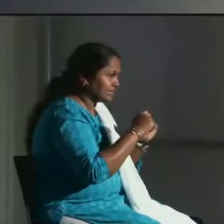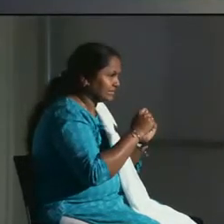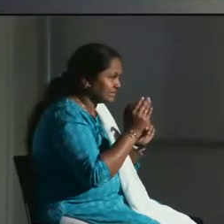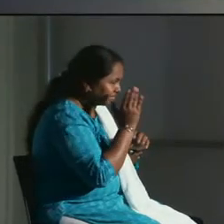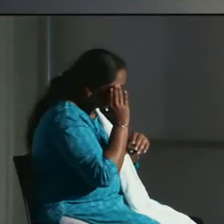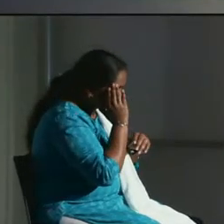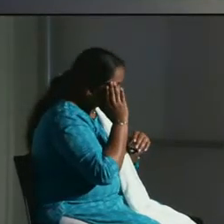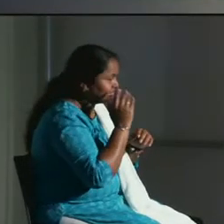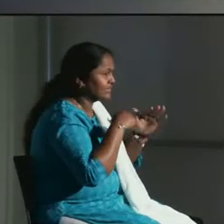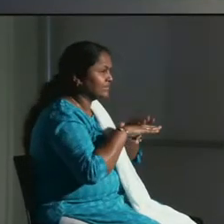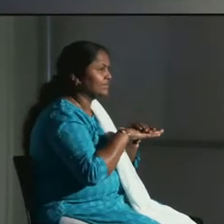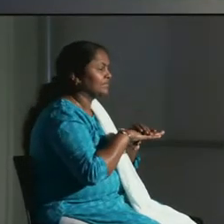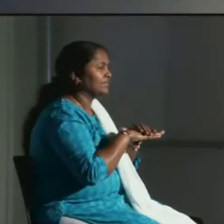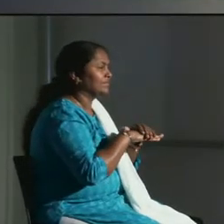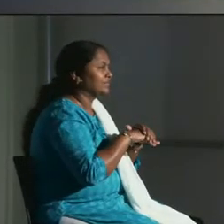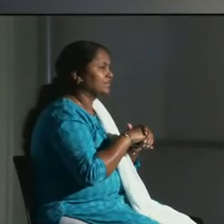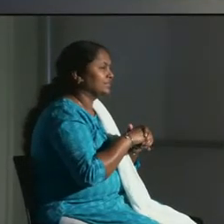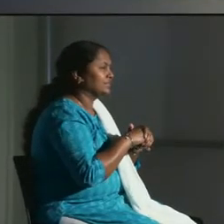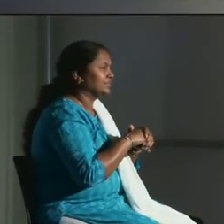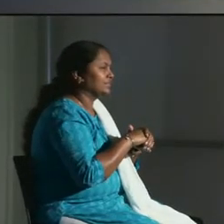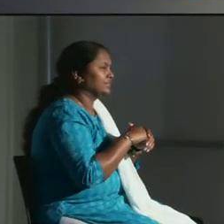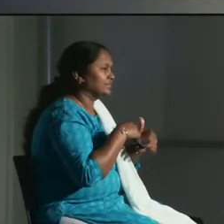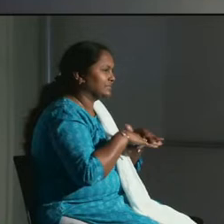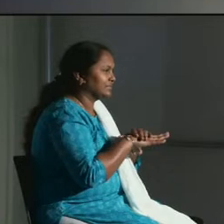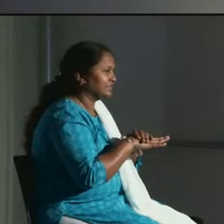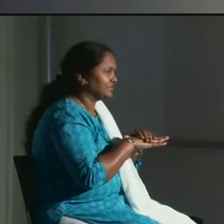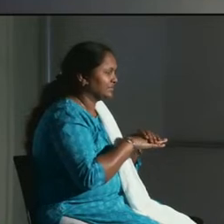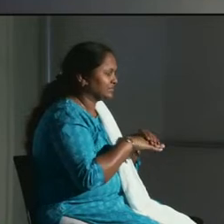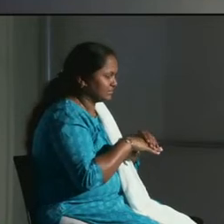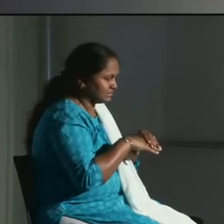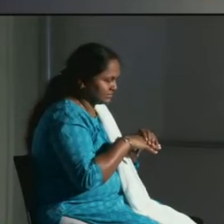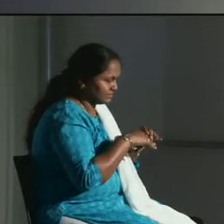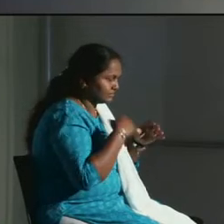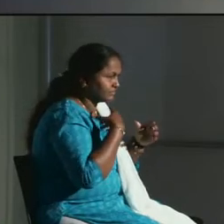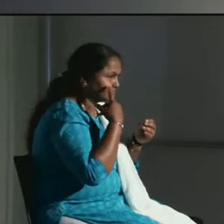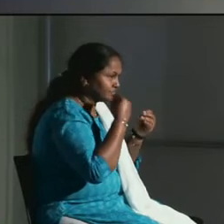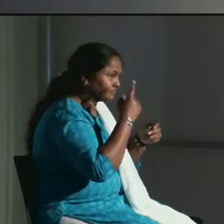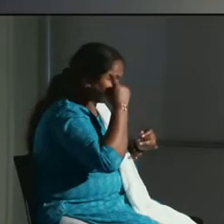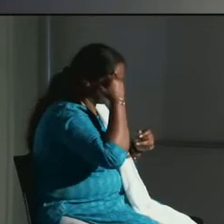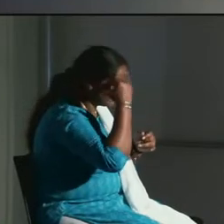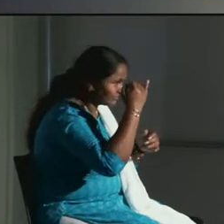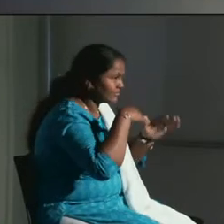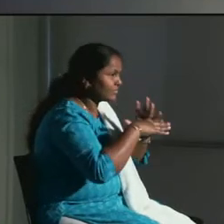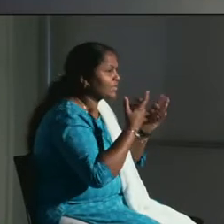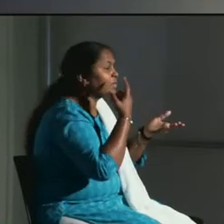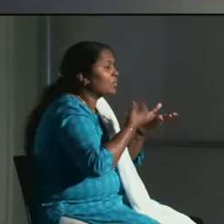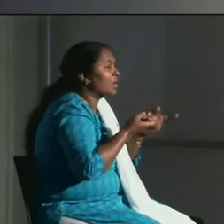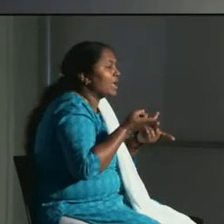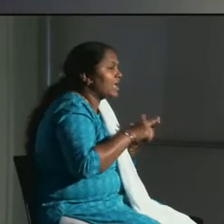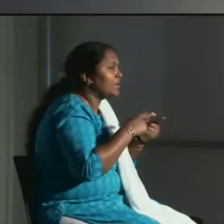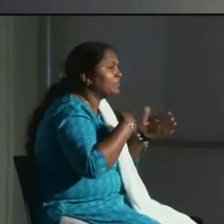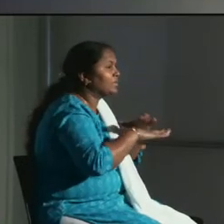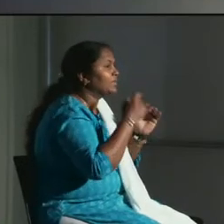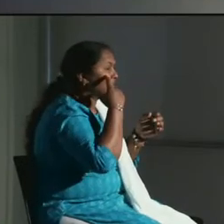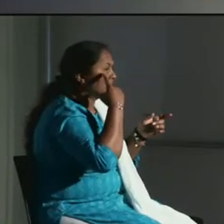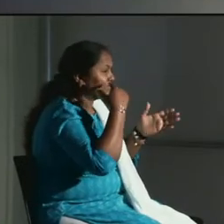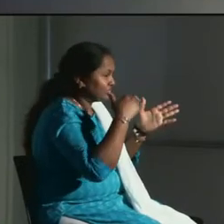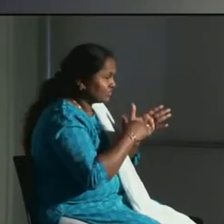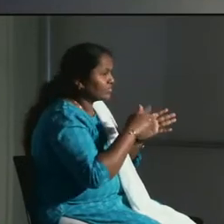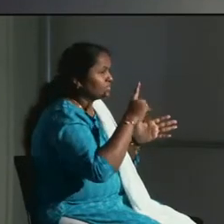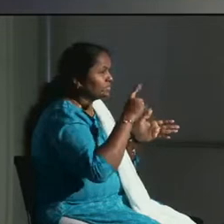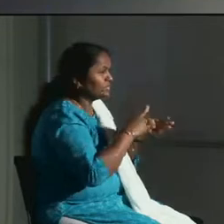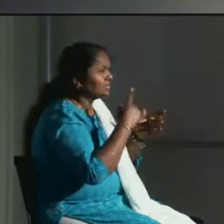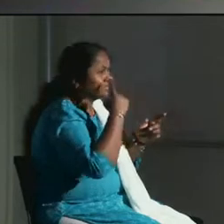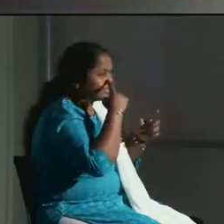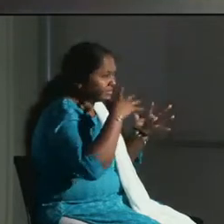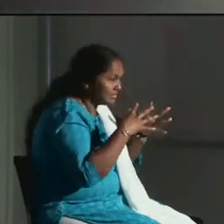know, and with this insight, I just lay there imagining what would happen if thousands of women were